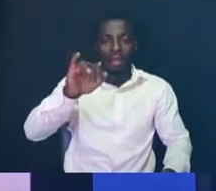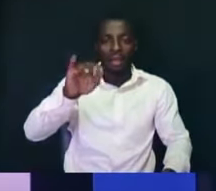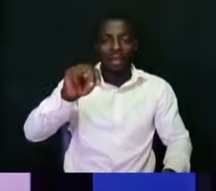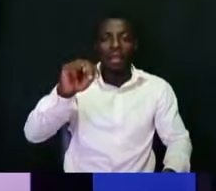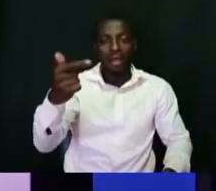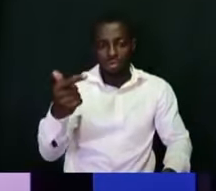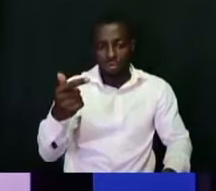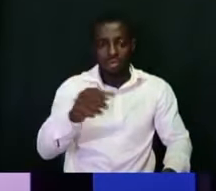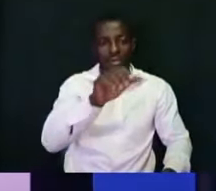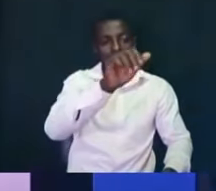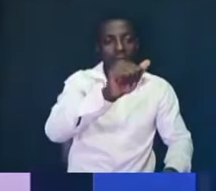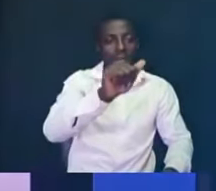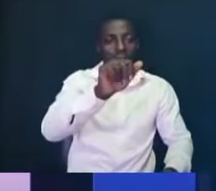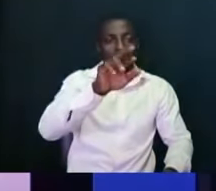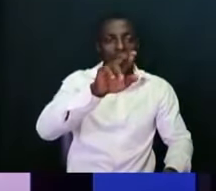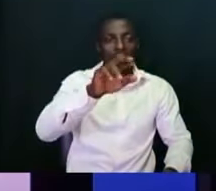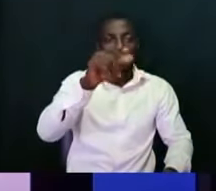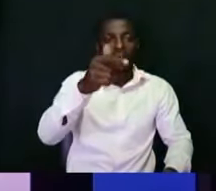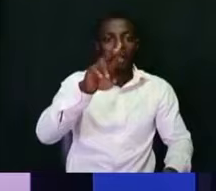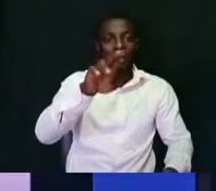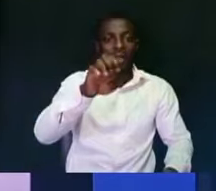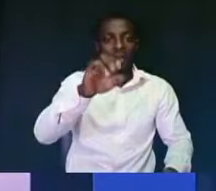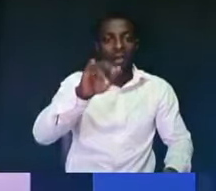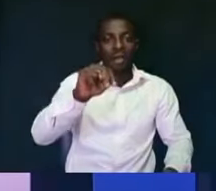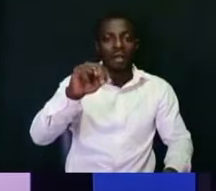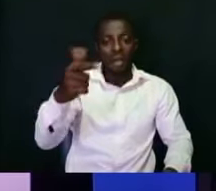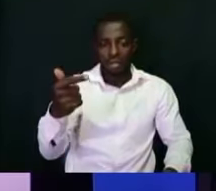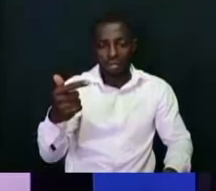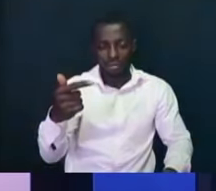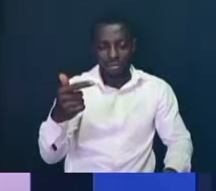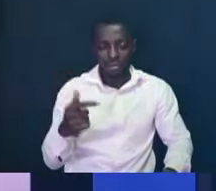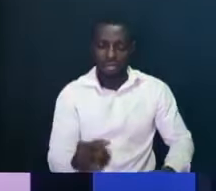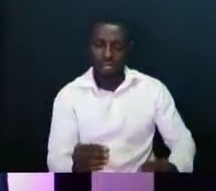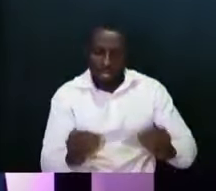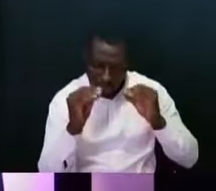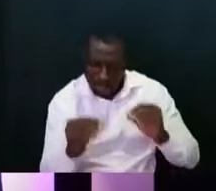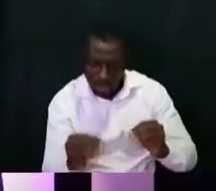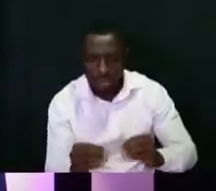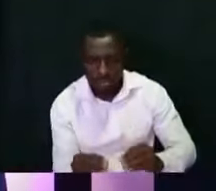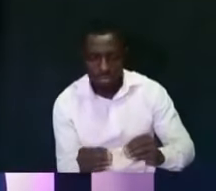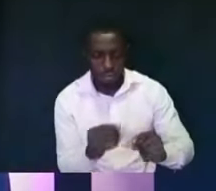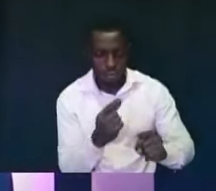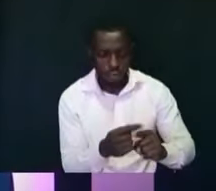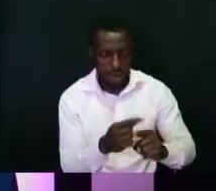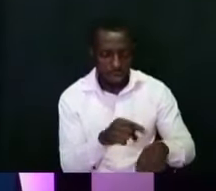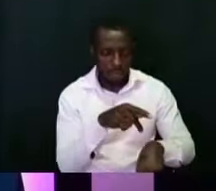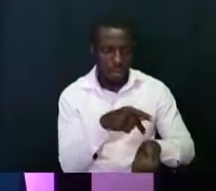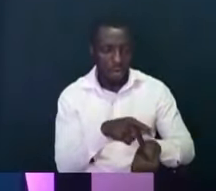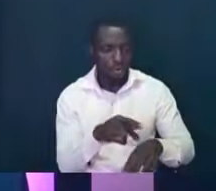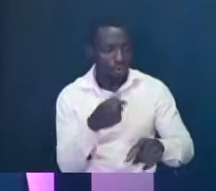will think that when it comes to teaching, so far as apostles Paul's approach